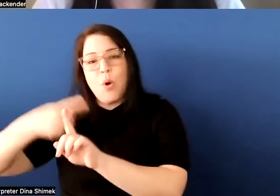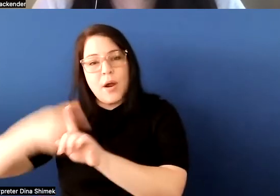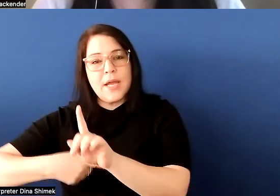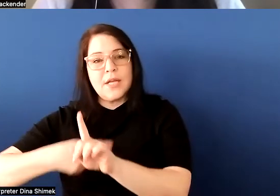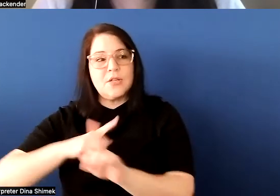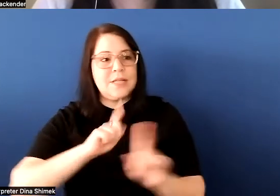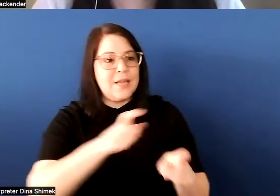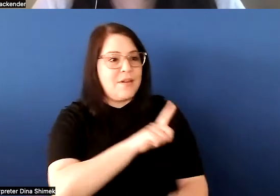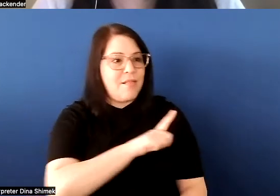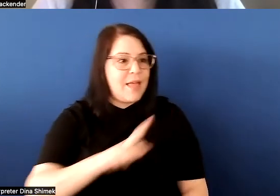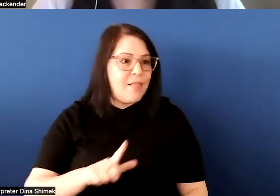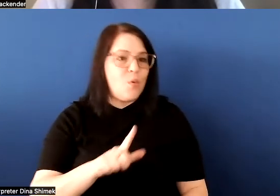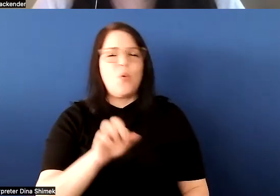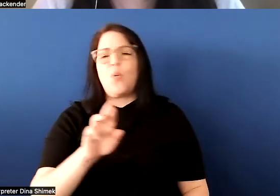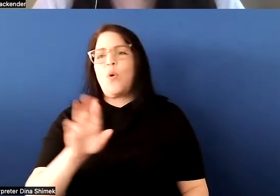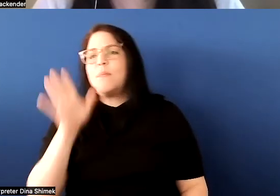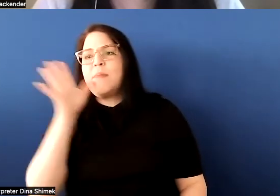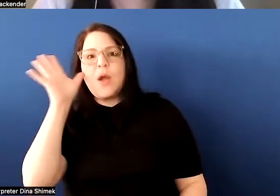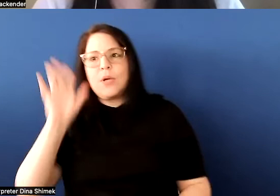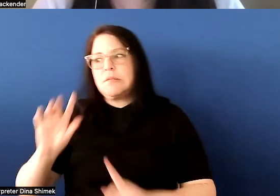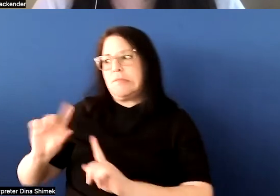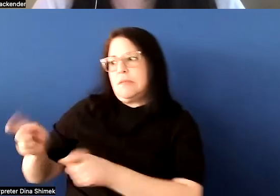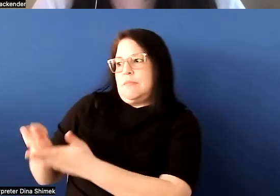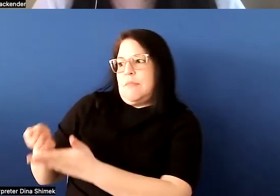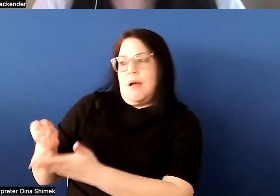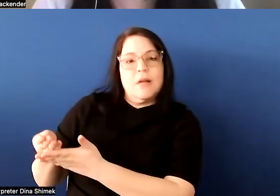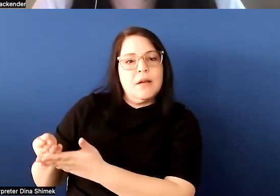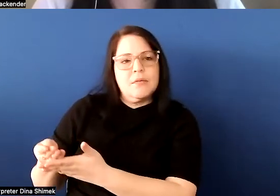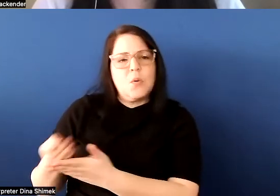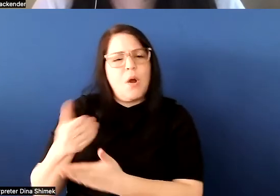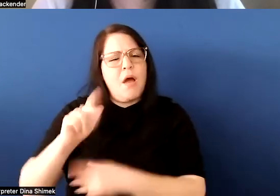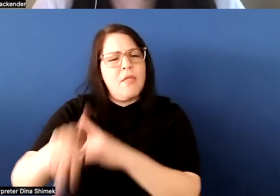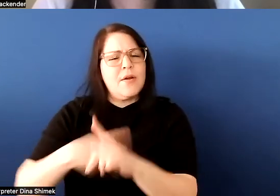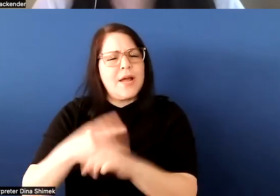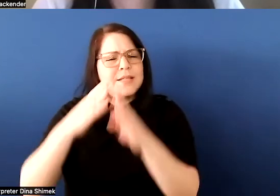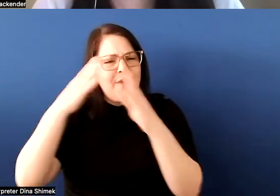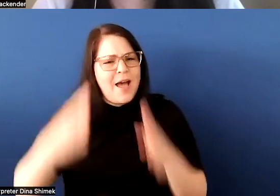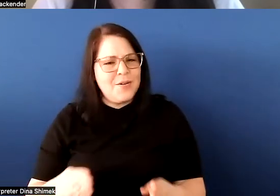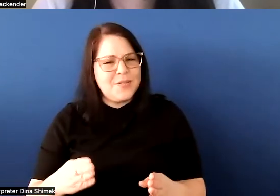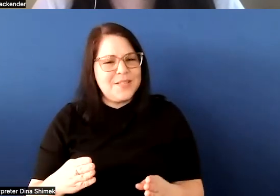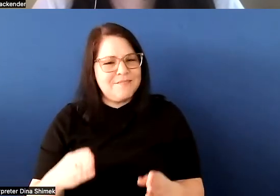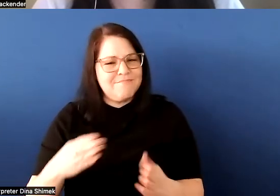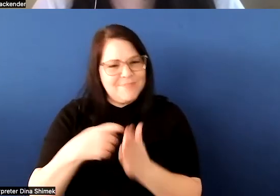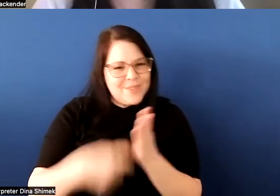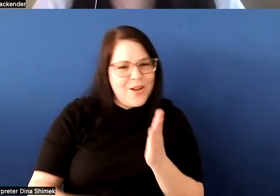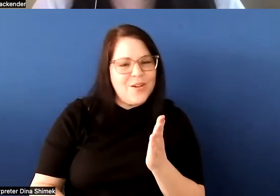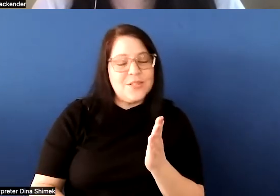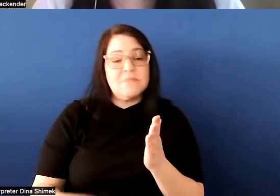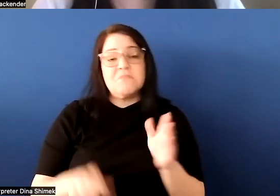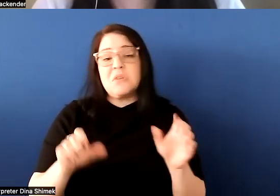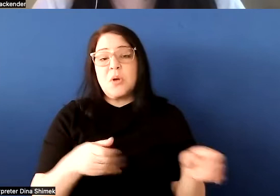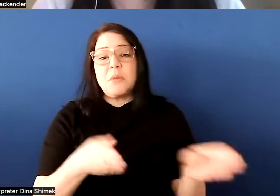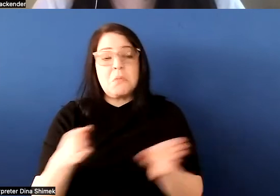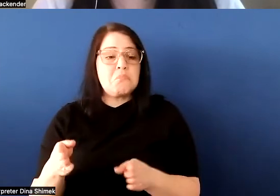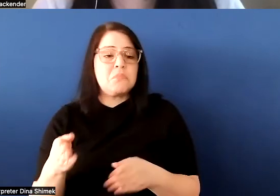landlord or to your parents, or other types of housing related expenditures. It can include basic living expenses, which I